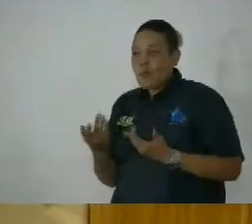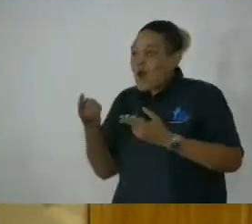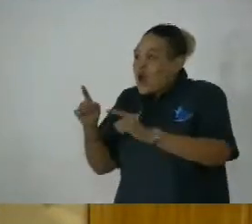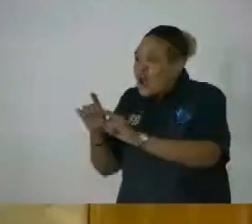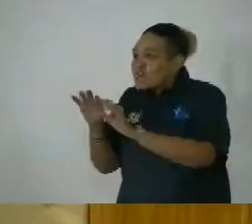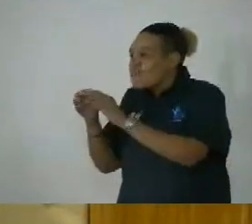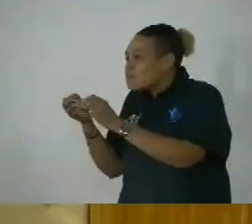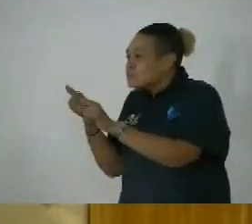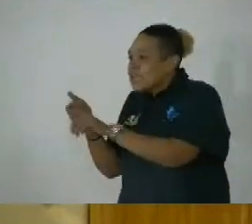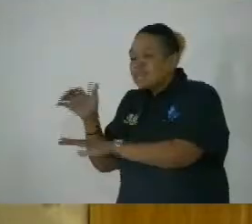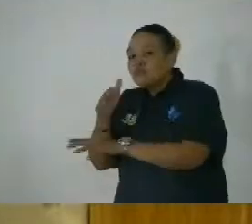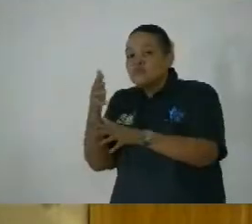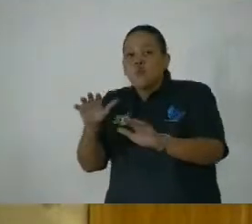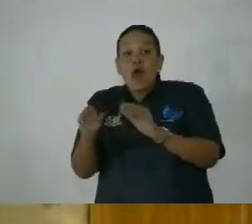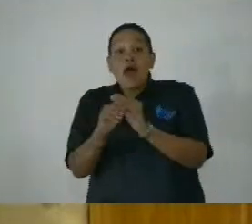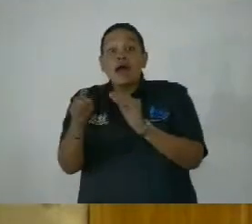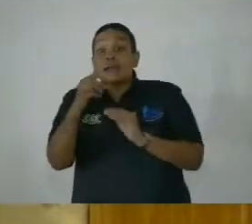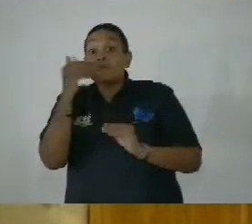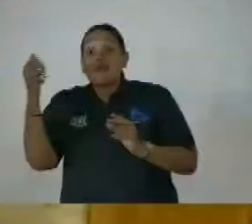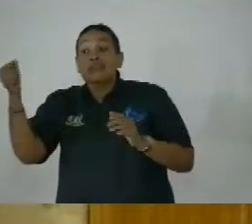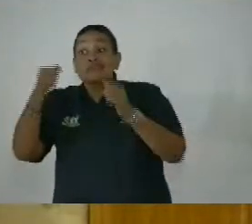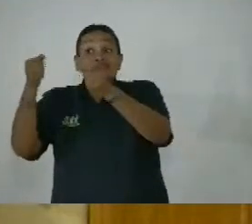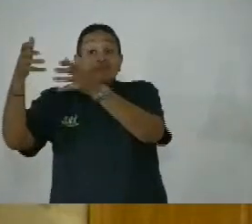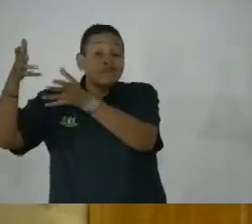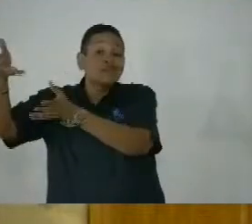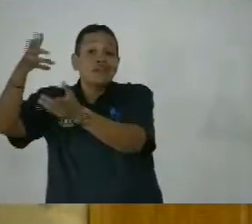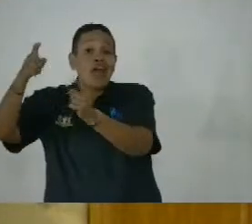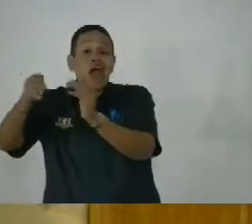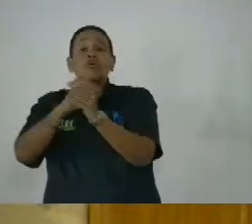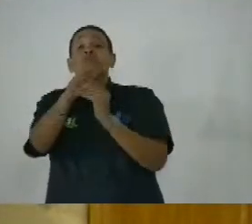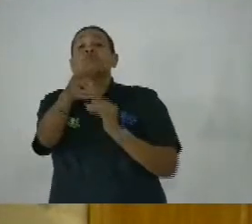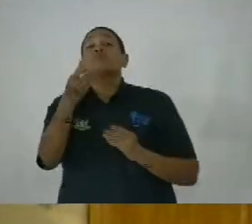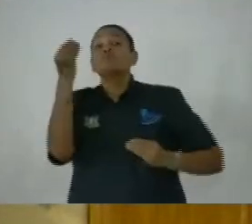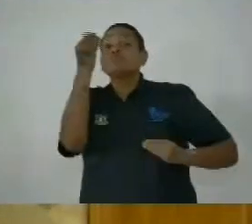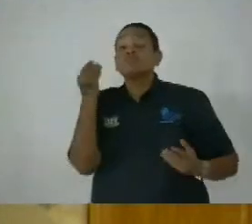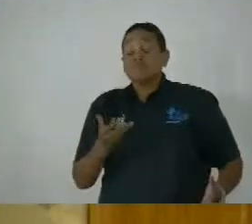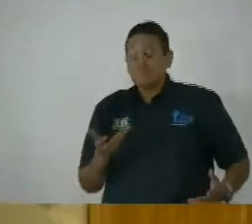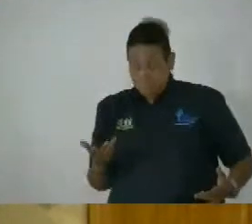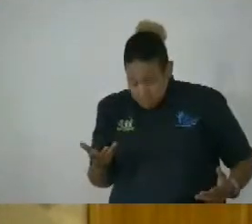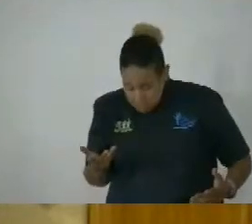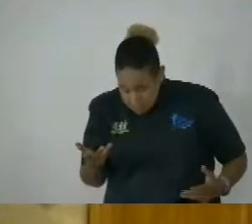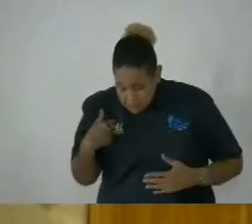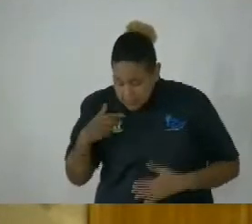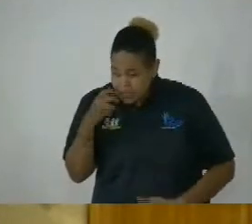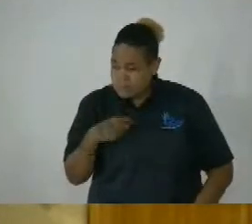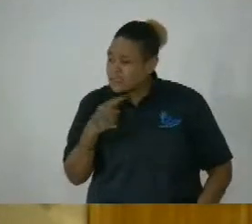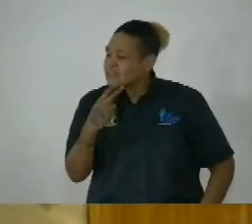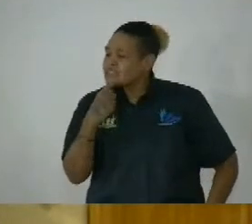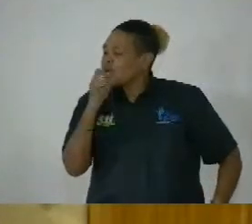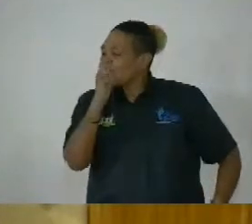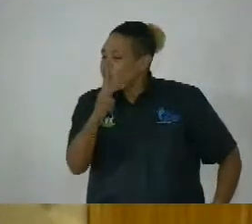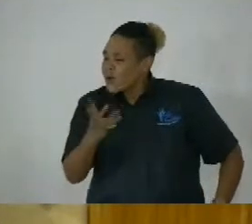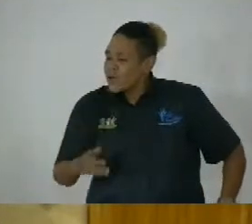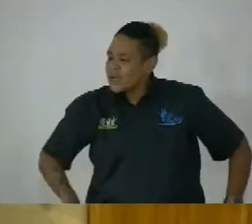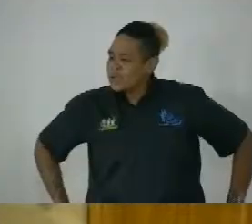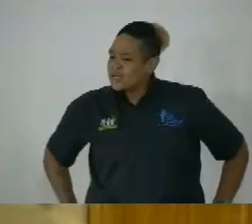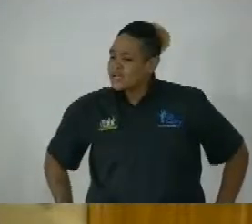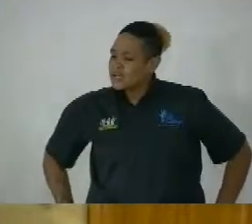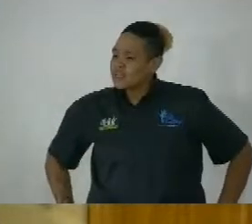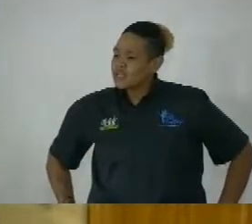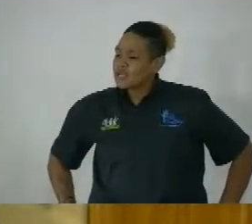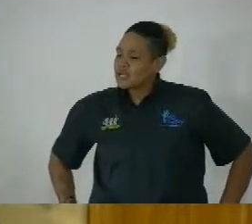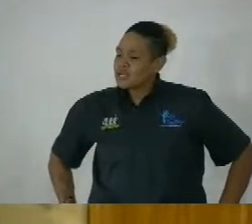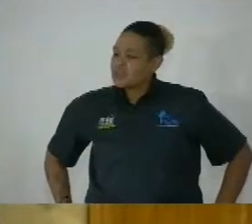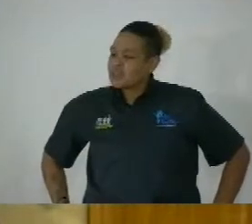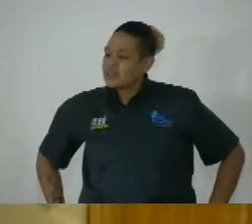or themselves, and we have invested a lot in them. But as I hear my friend always say, okay, just to say,